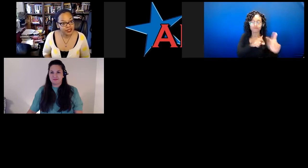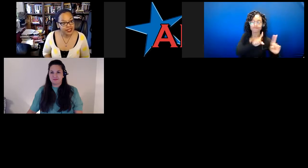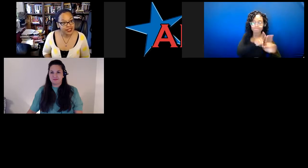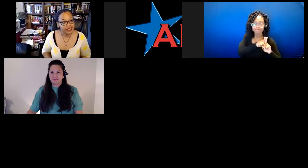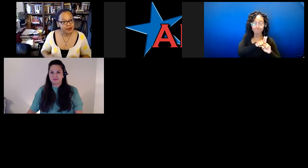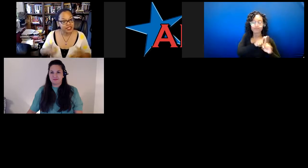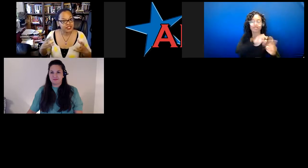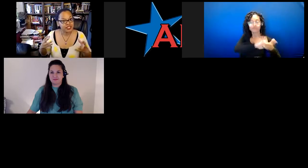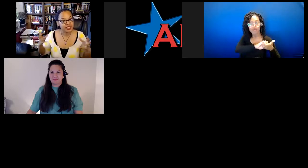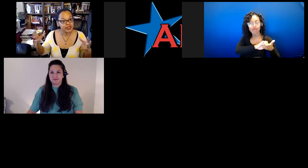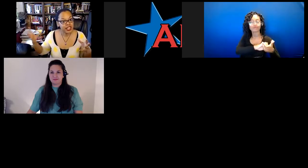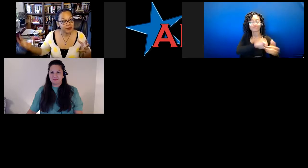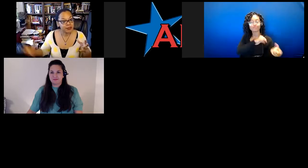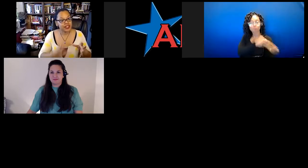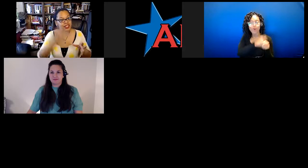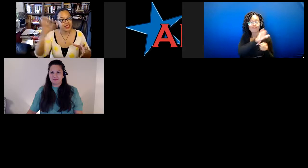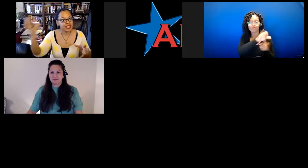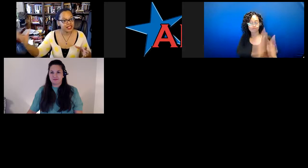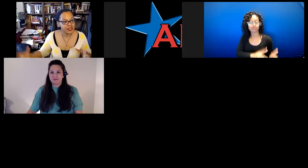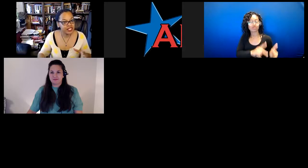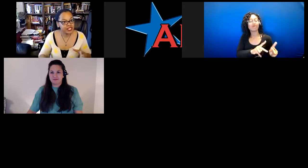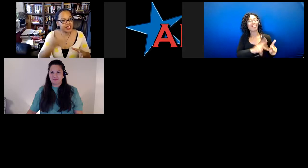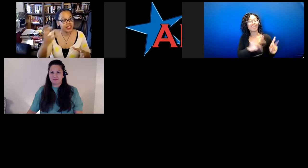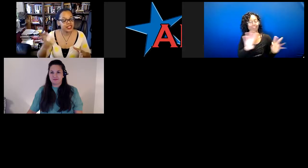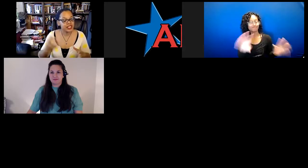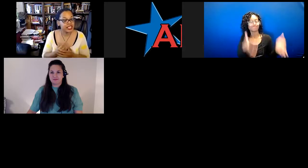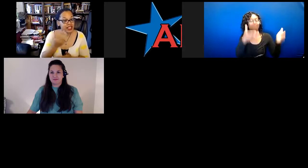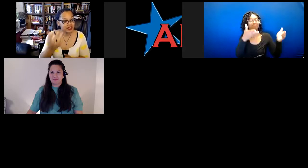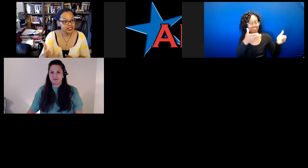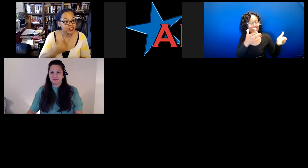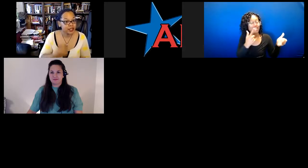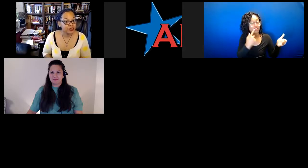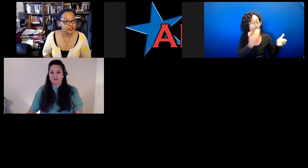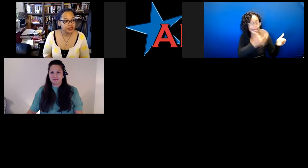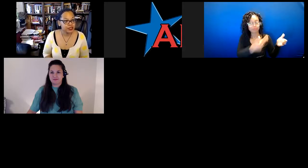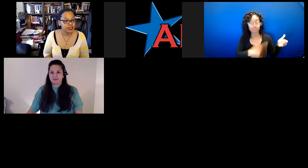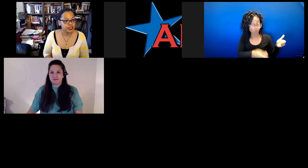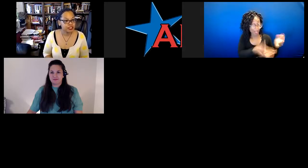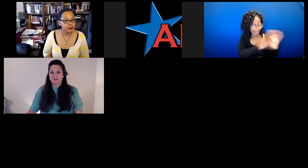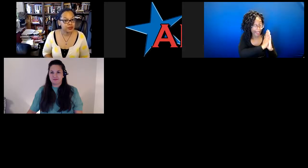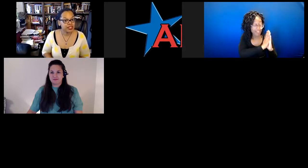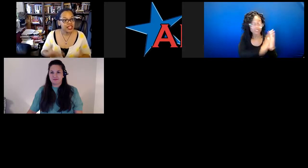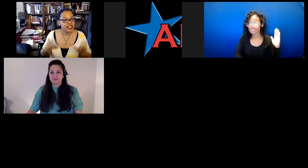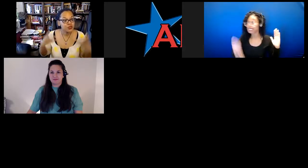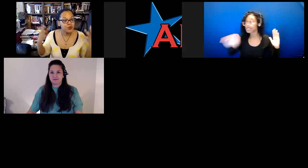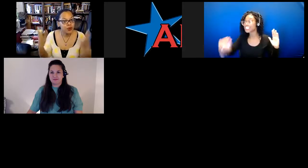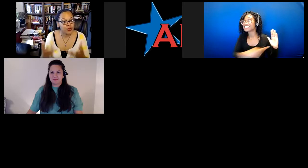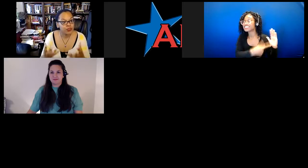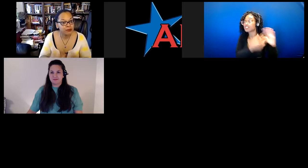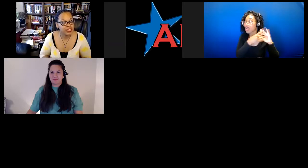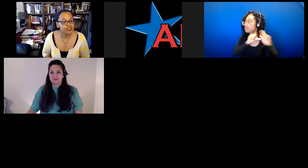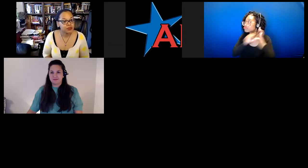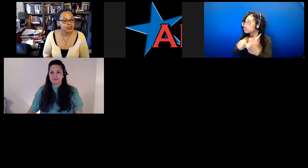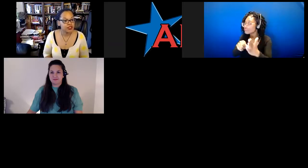person, and amplifying and reiterating the asks of that person to the hospital, and to hold